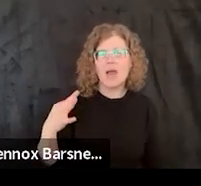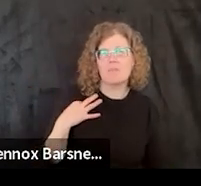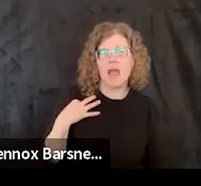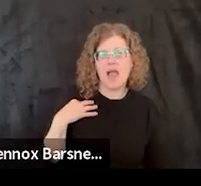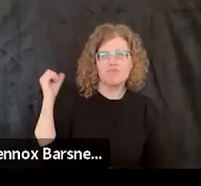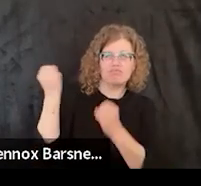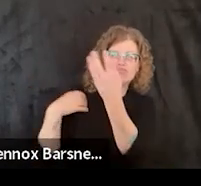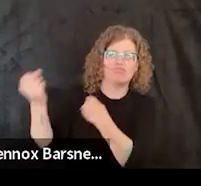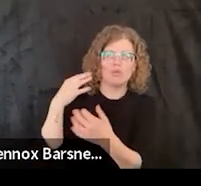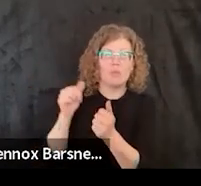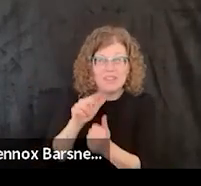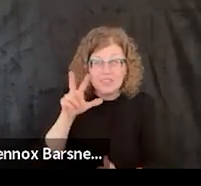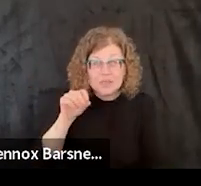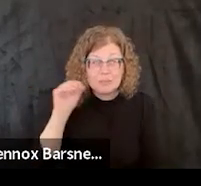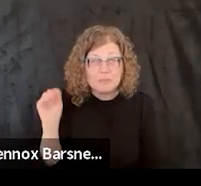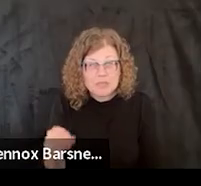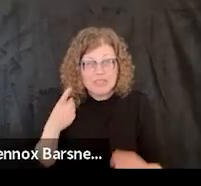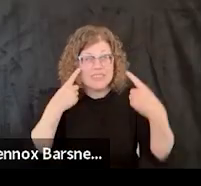30%.